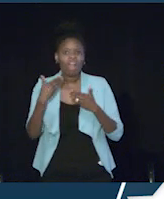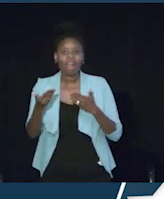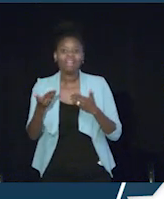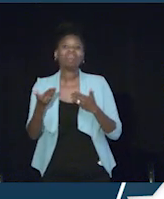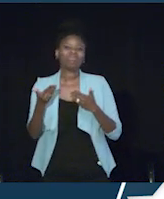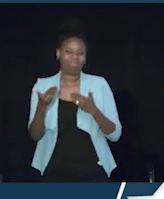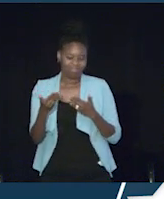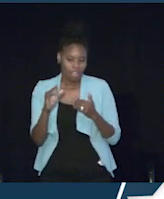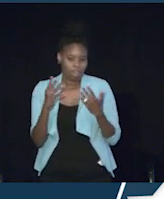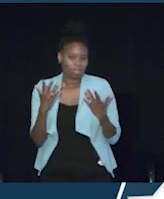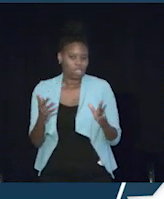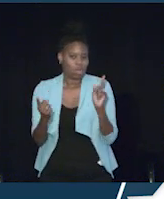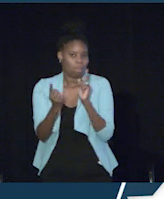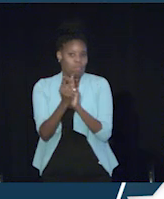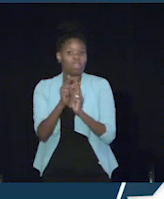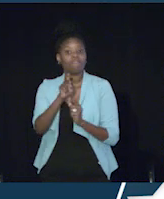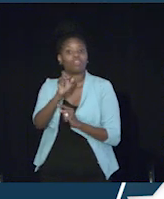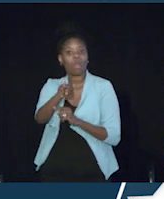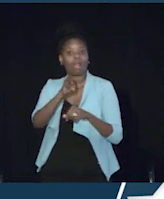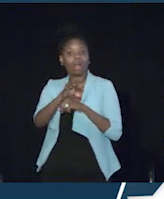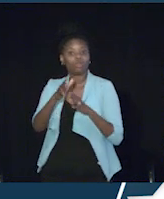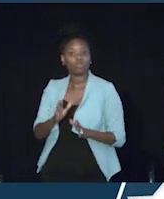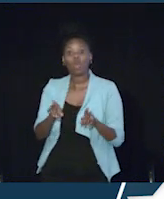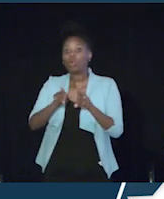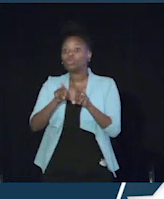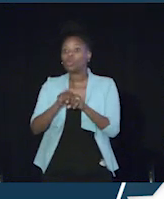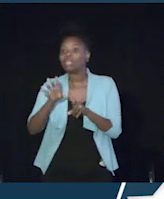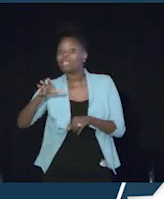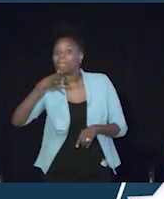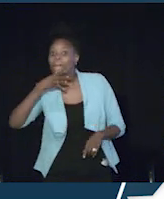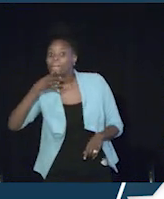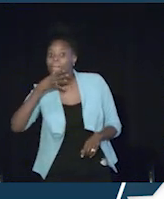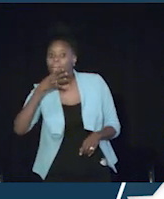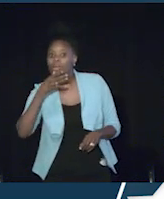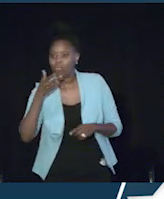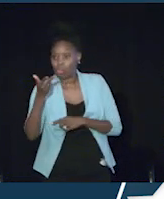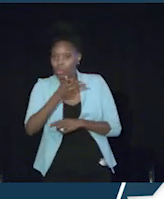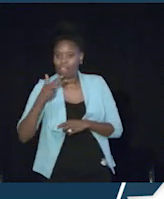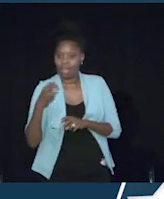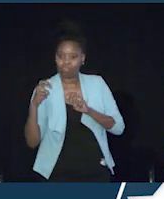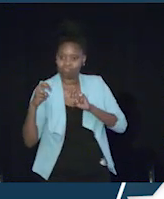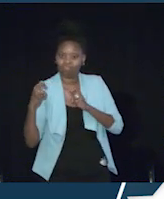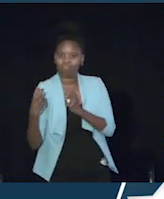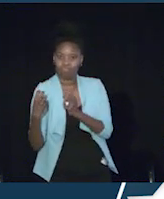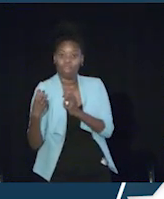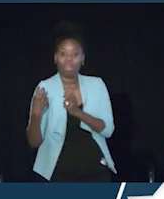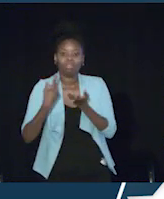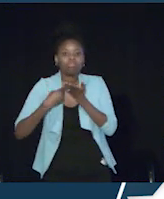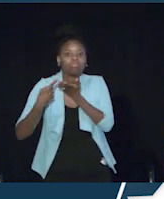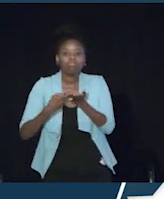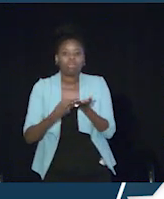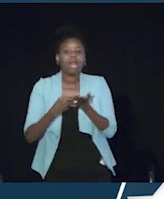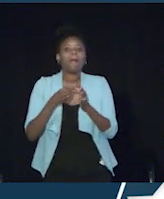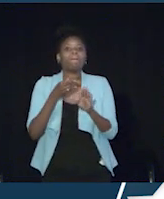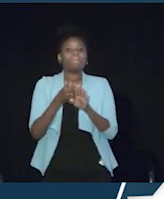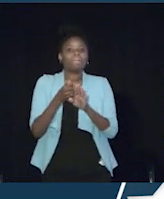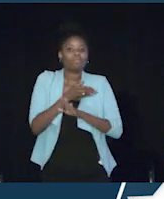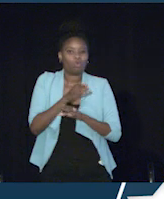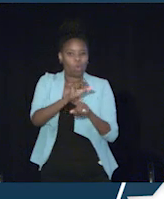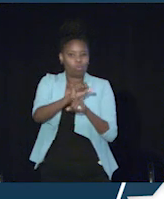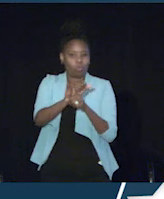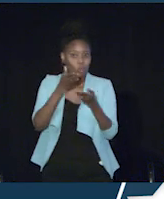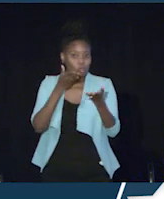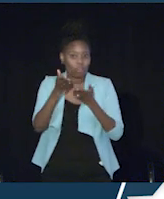with his VR counselor and his mother, and they ended up deciding to have him participate in those pre-employment transition